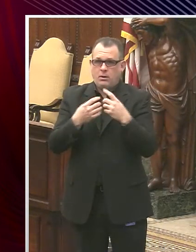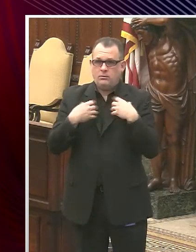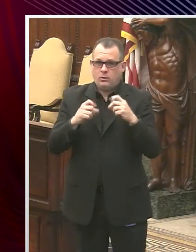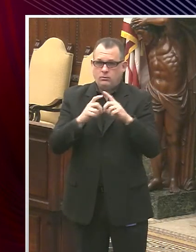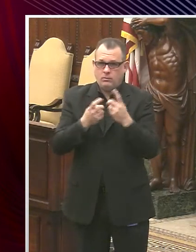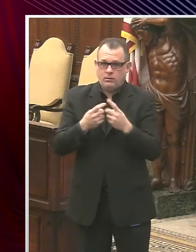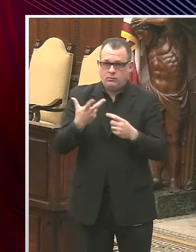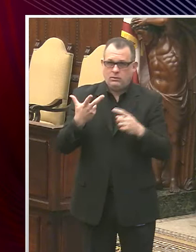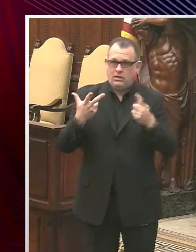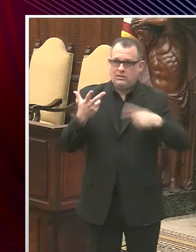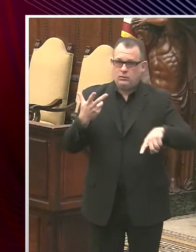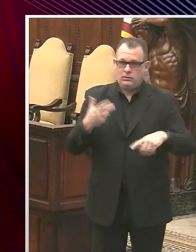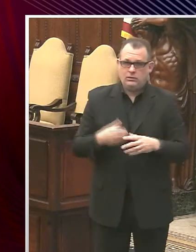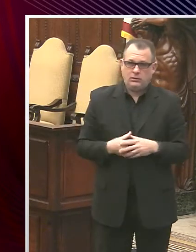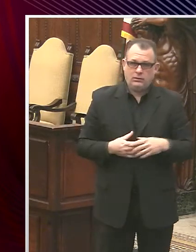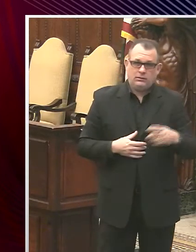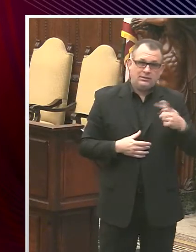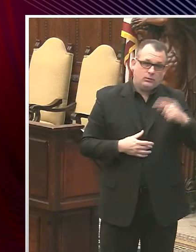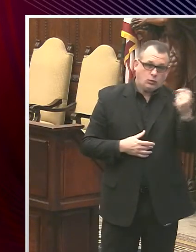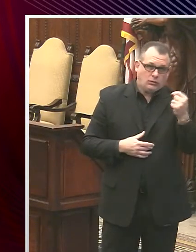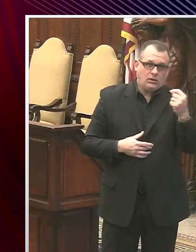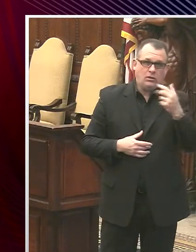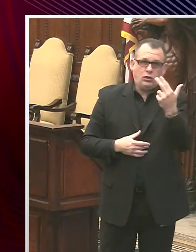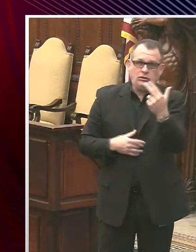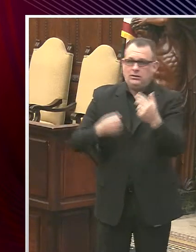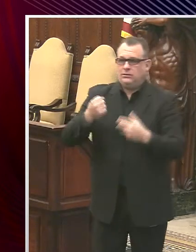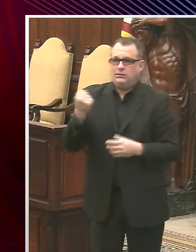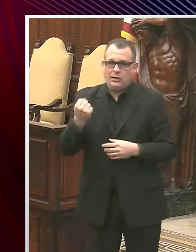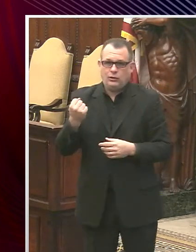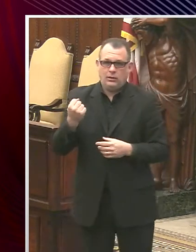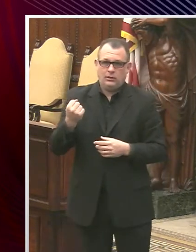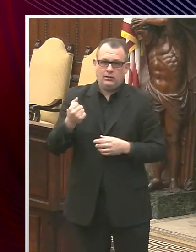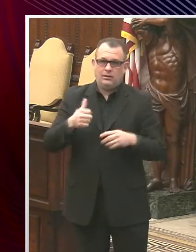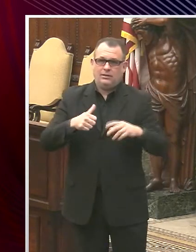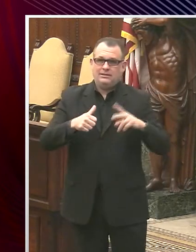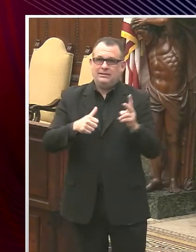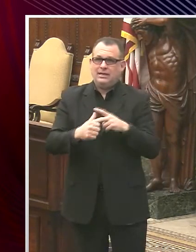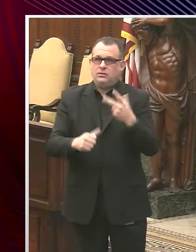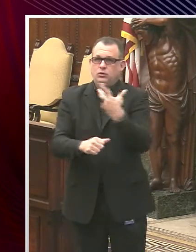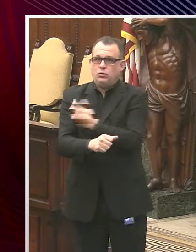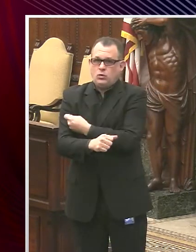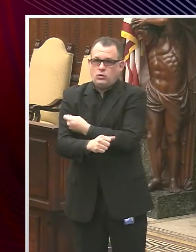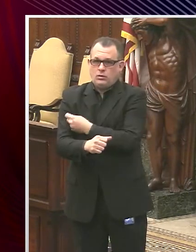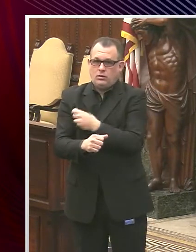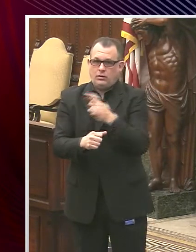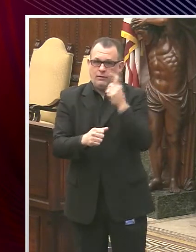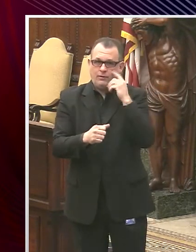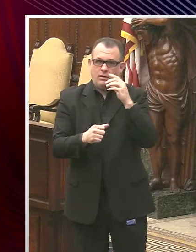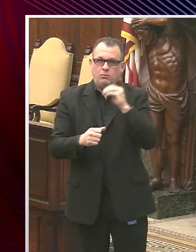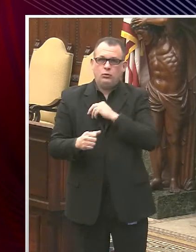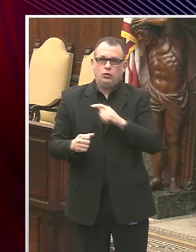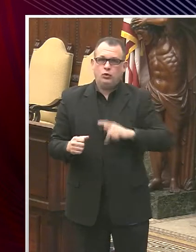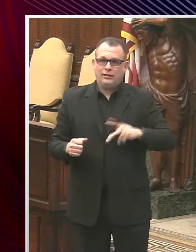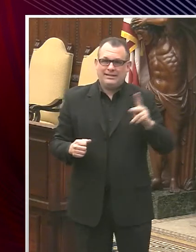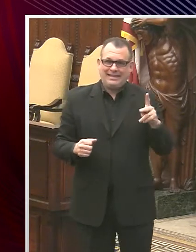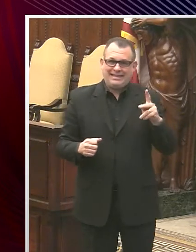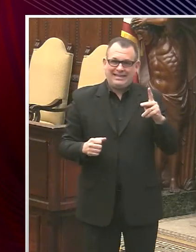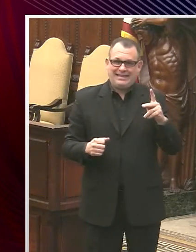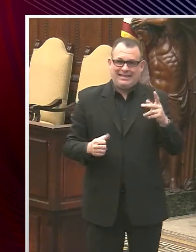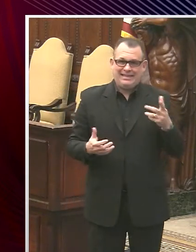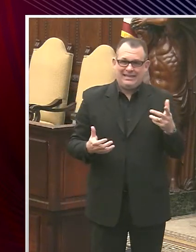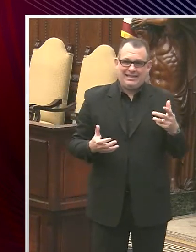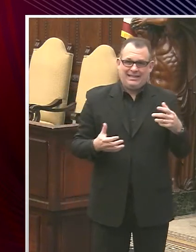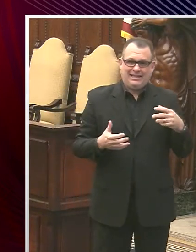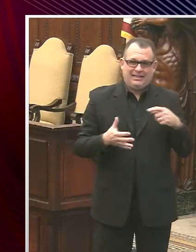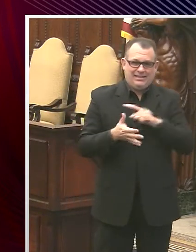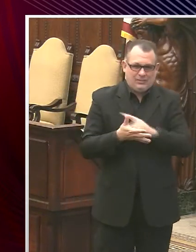next Tuesday, Thursday, and Saturday, we'll be doing second dose clinics at Martin Luther King Older Adult Center. That's this Tuesday, Thursday, and